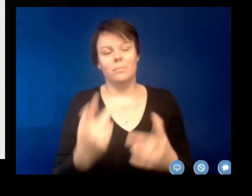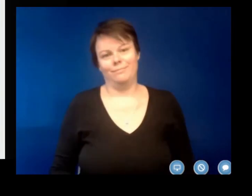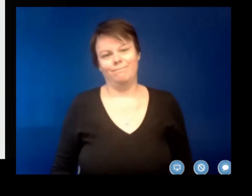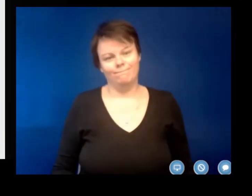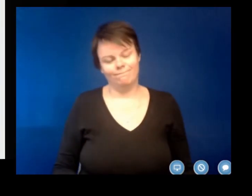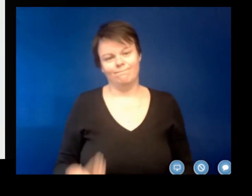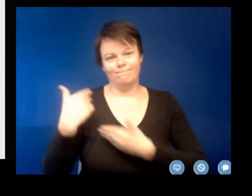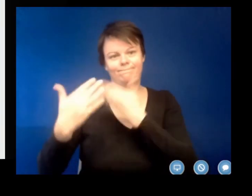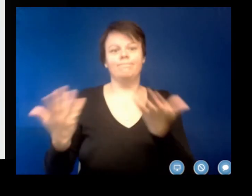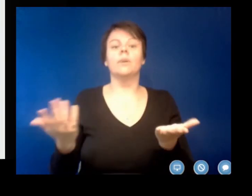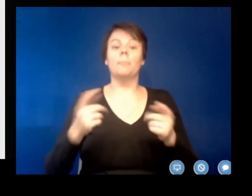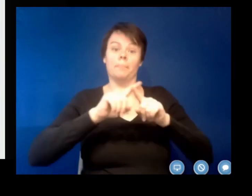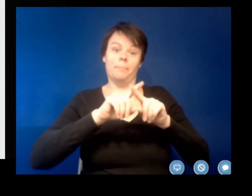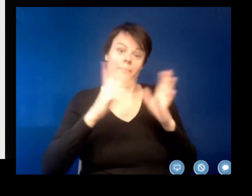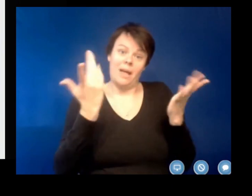to solve this.